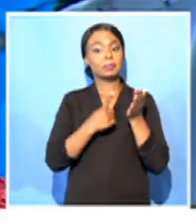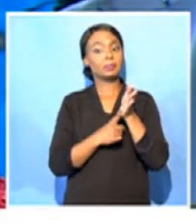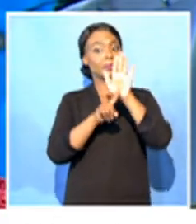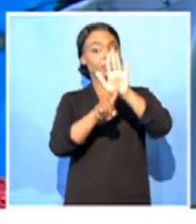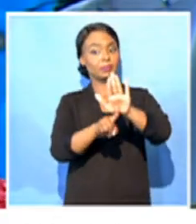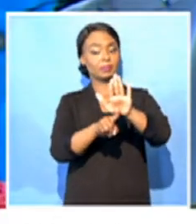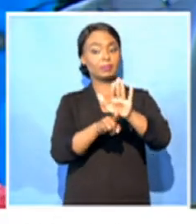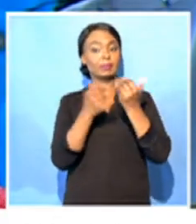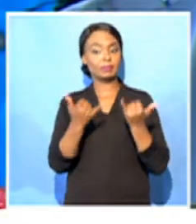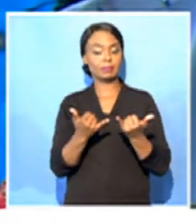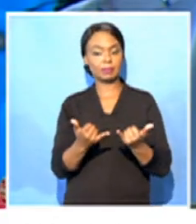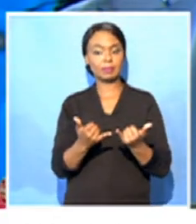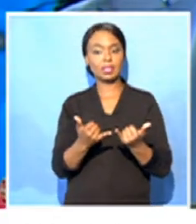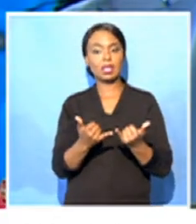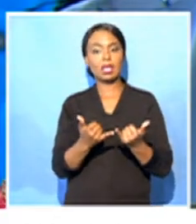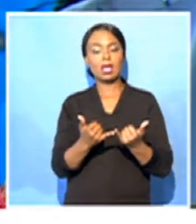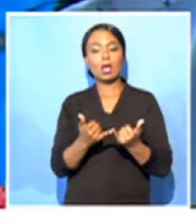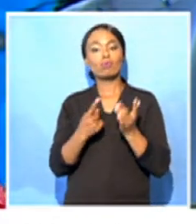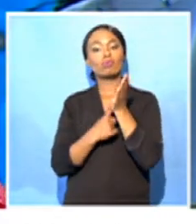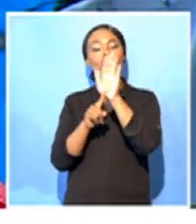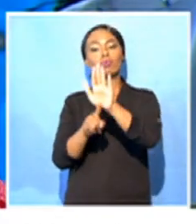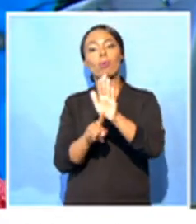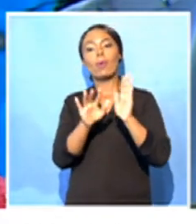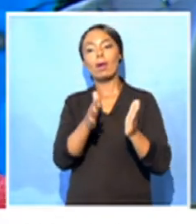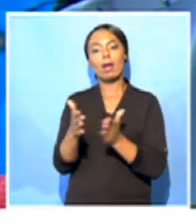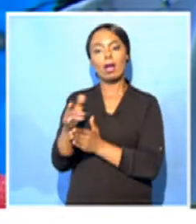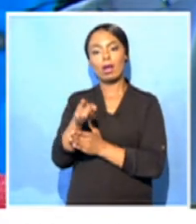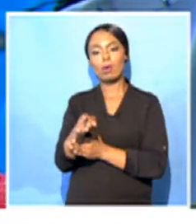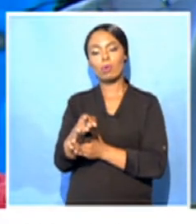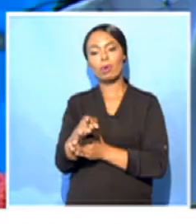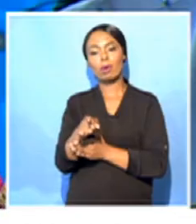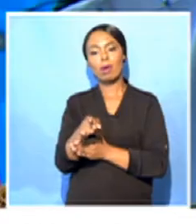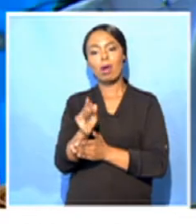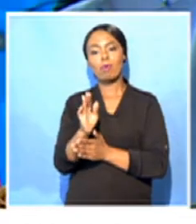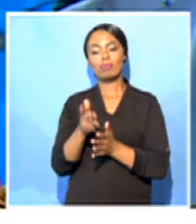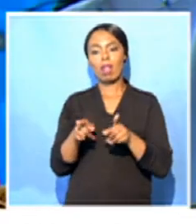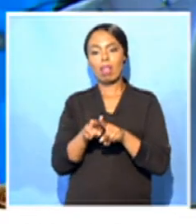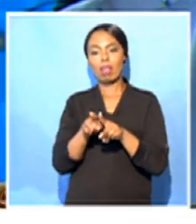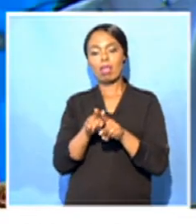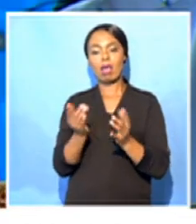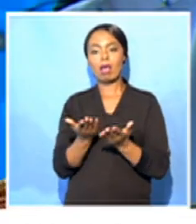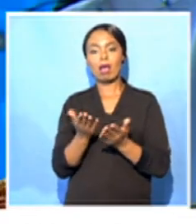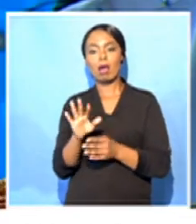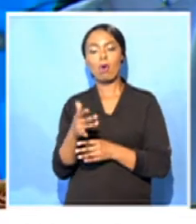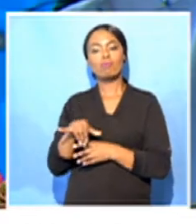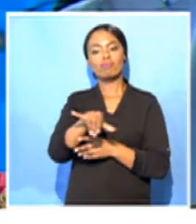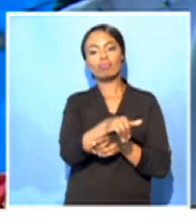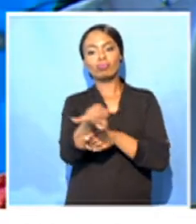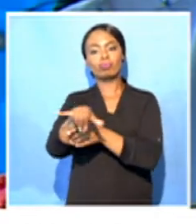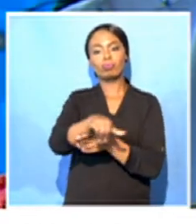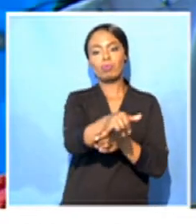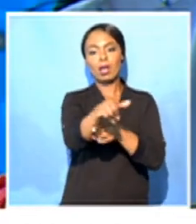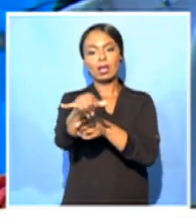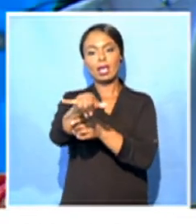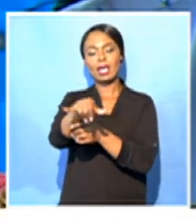sequence will depict the Gripen in a simulated air patrol, a formation of aircraft overflying